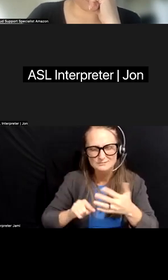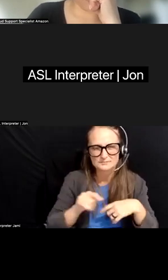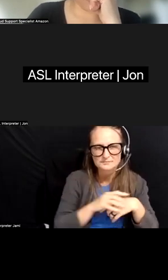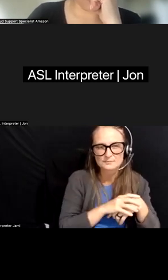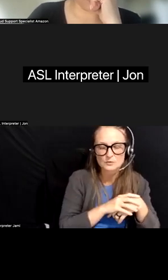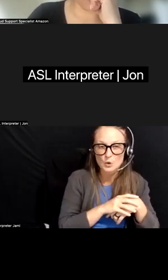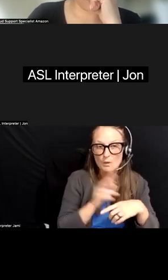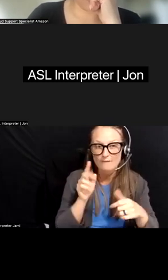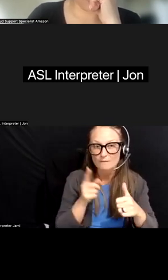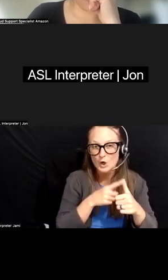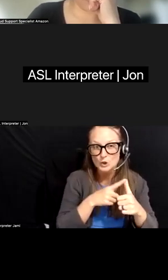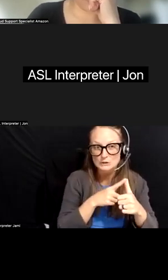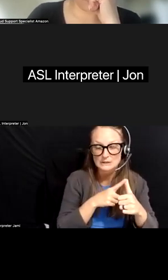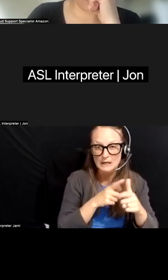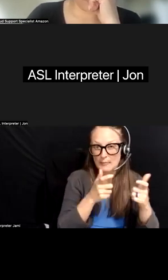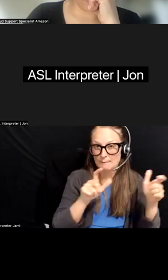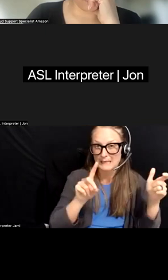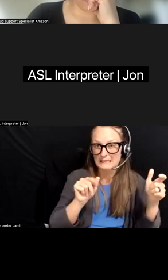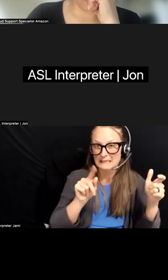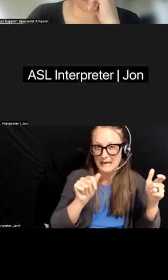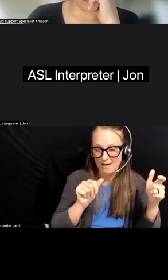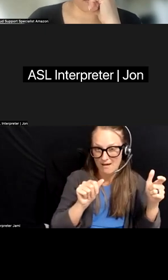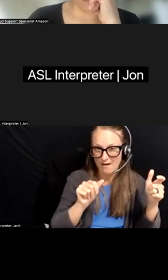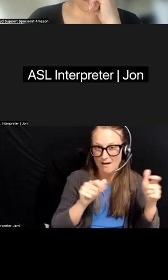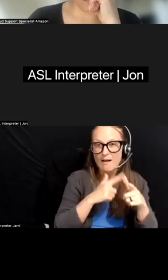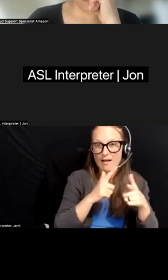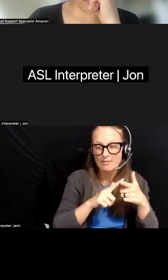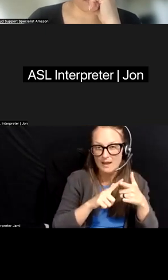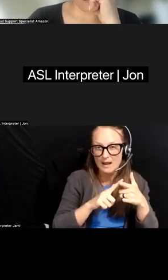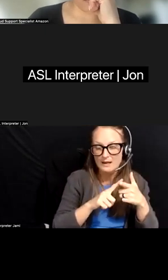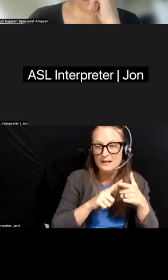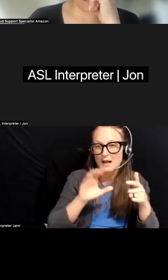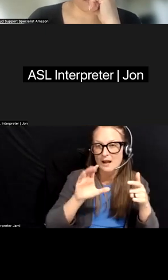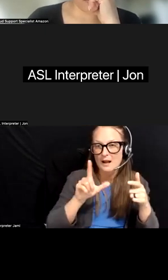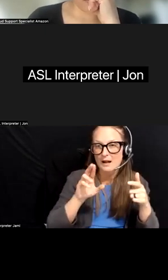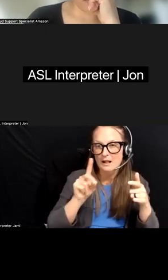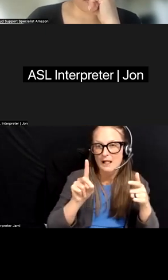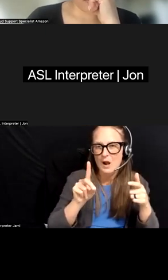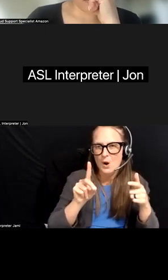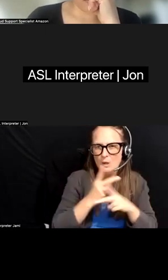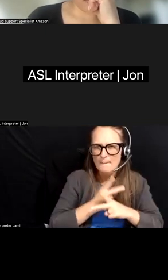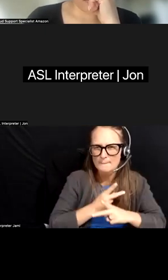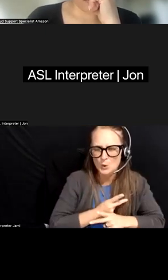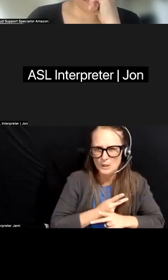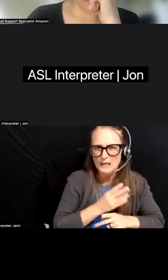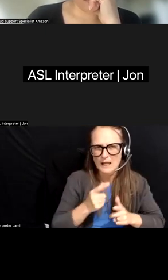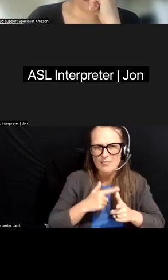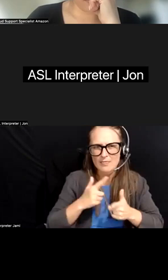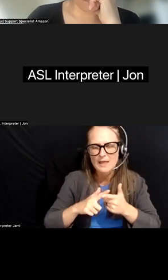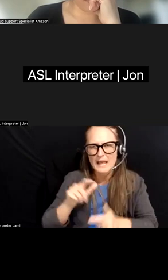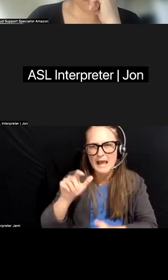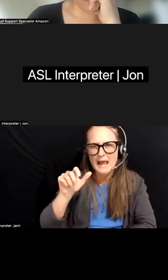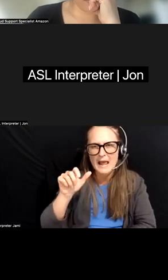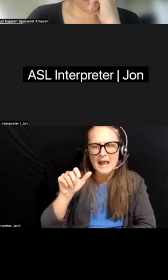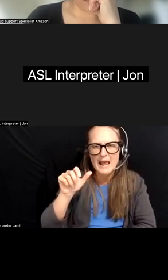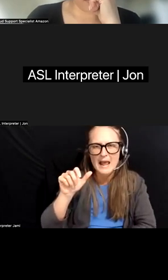big data, and then cloud computing, and then Amazon Web Services, this AWS. What